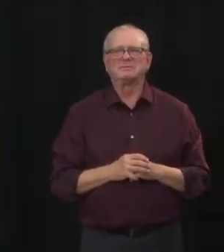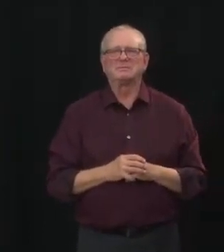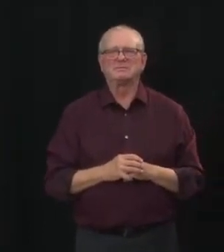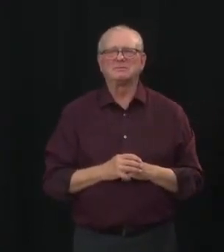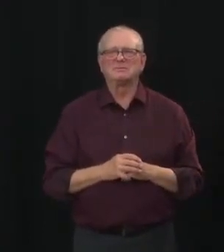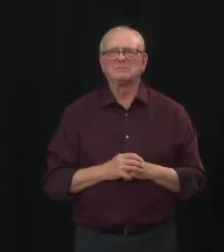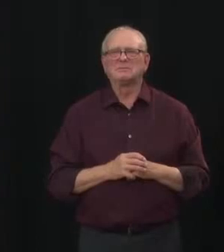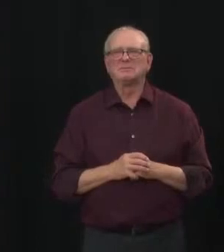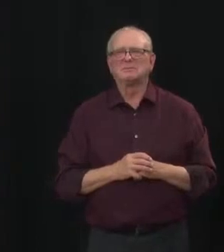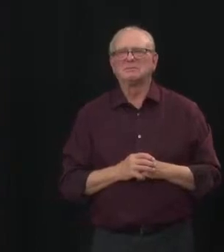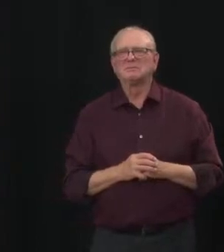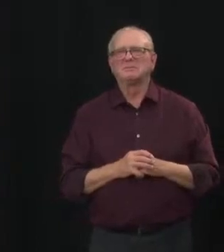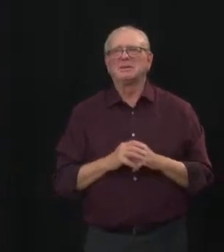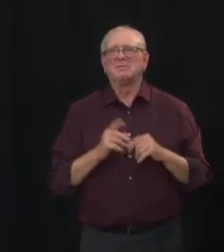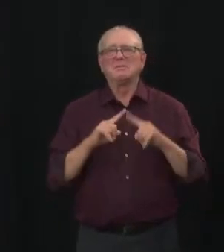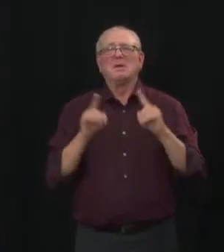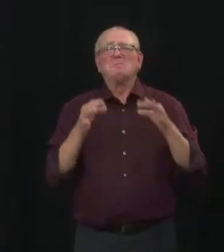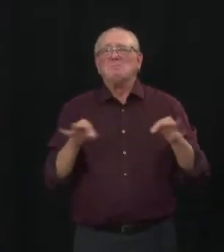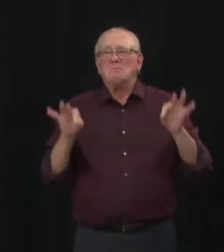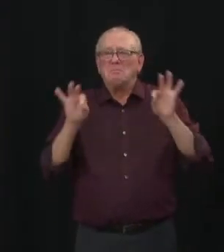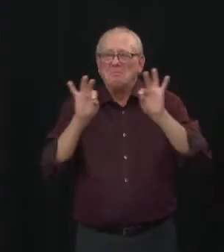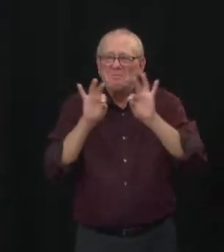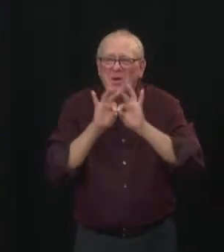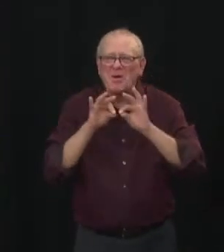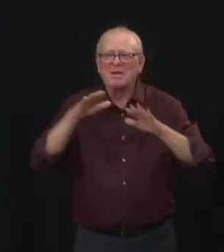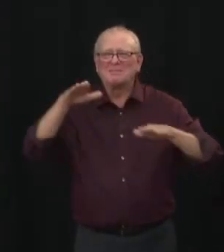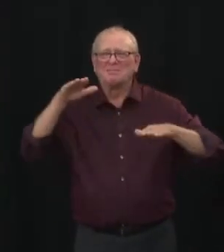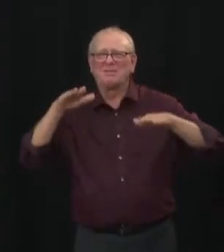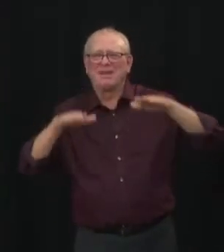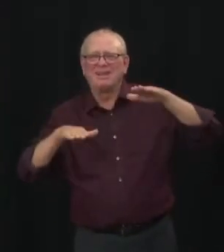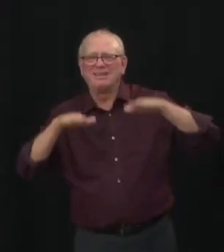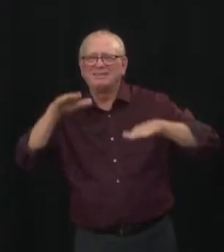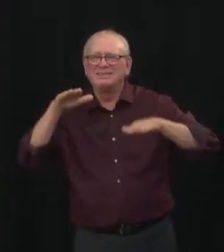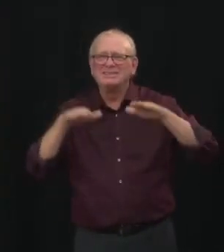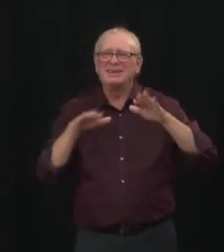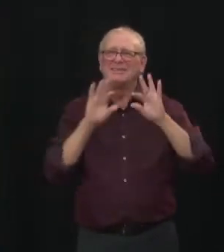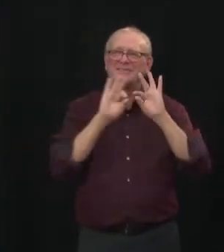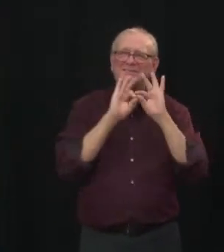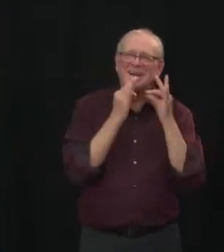from spending time with people they care about, and it's important to be able